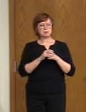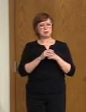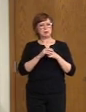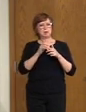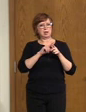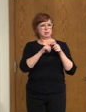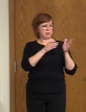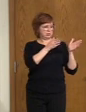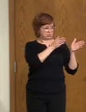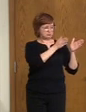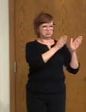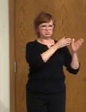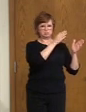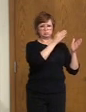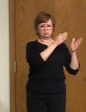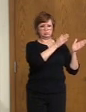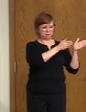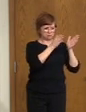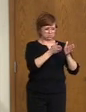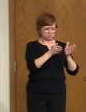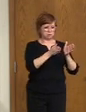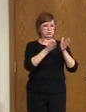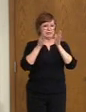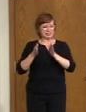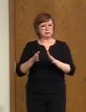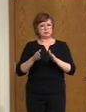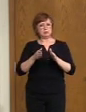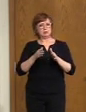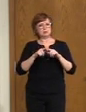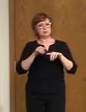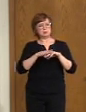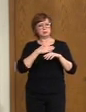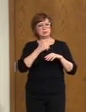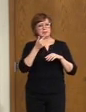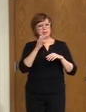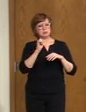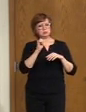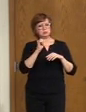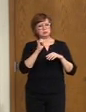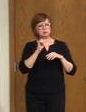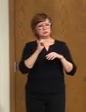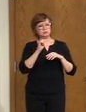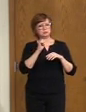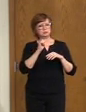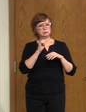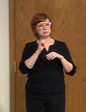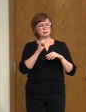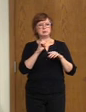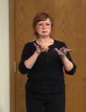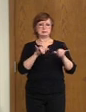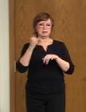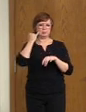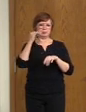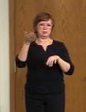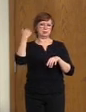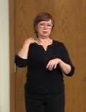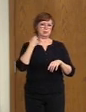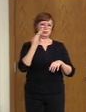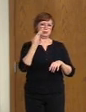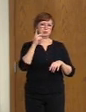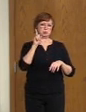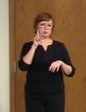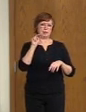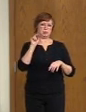age or comorbidity, I would assume it will occur the same way we did it more or less back with the H1N1, as Dr. Shahab